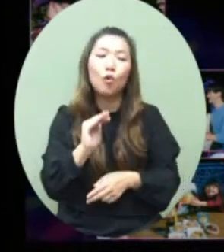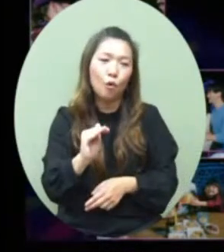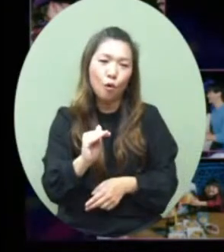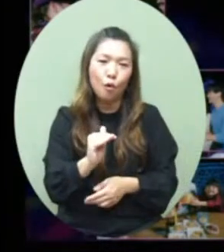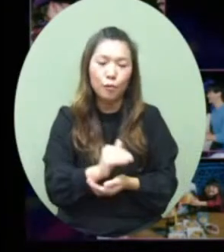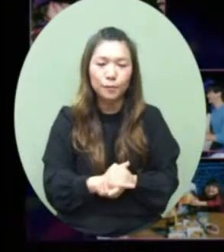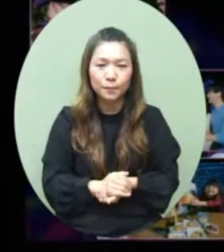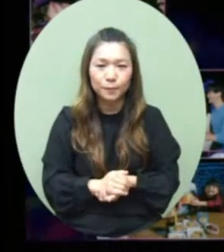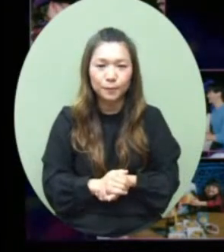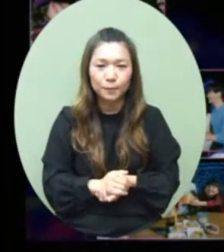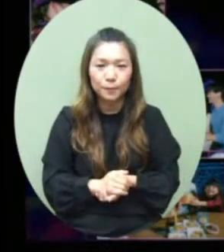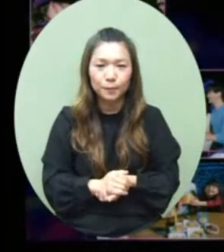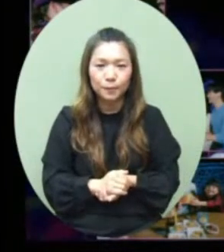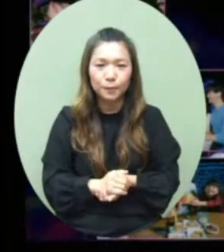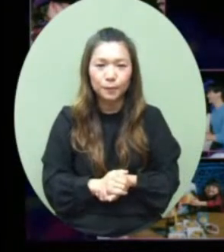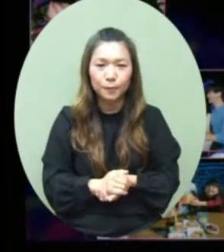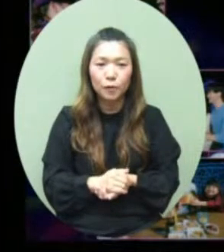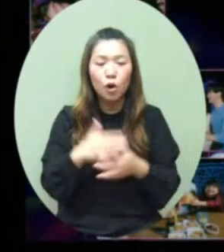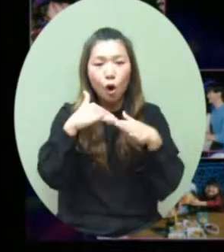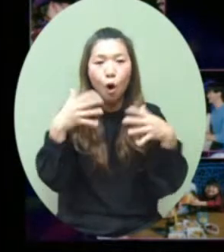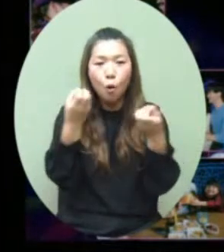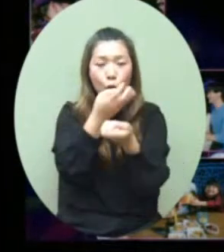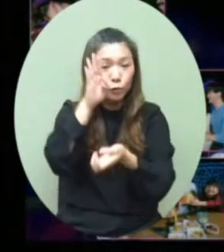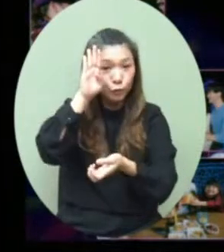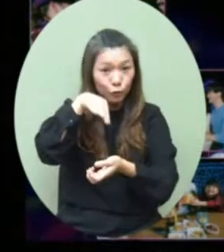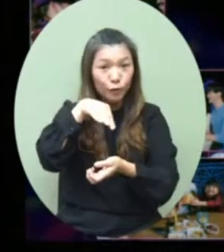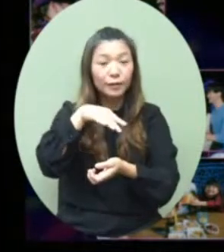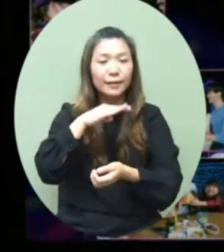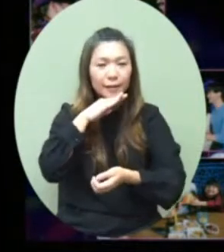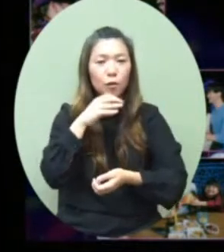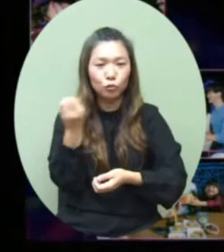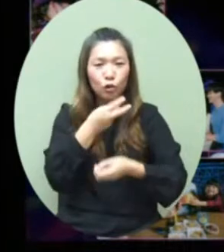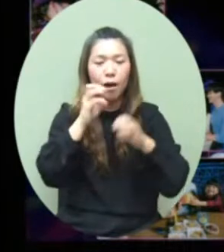can also enjoy catering discounts inside Ocean Park.